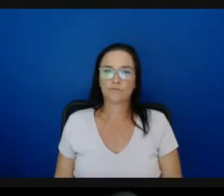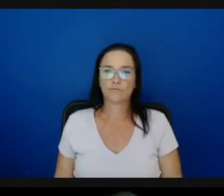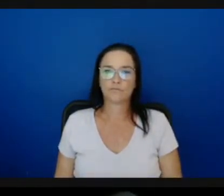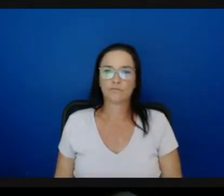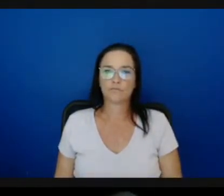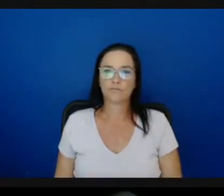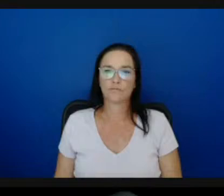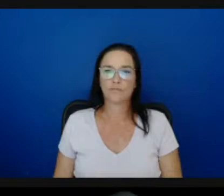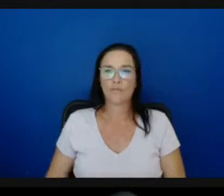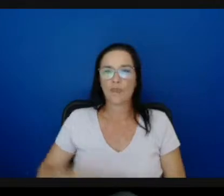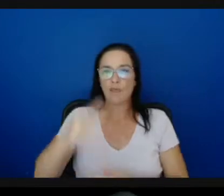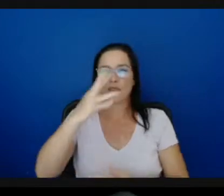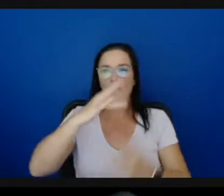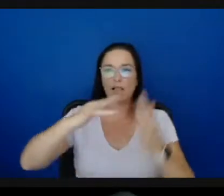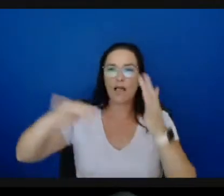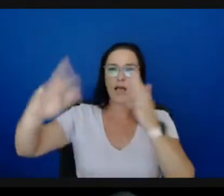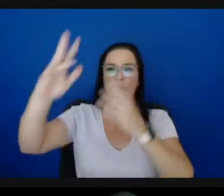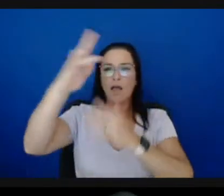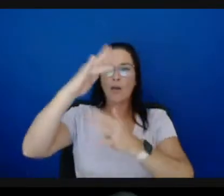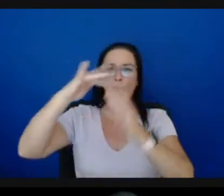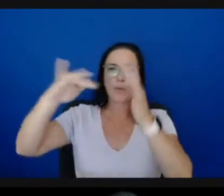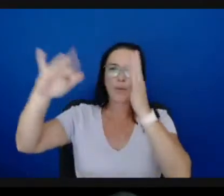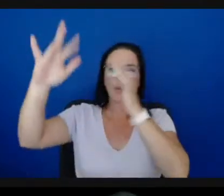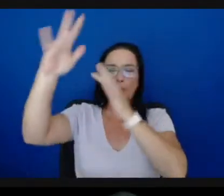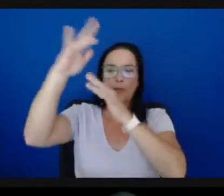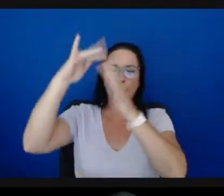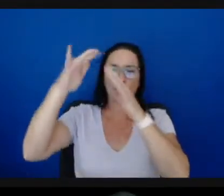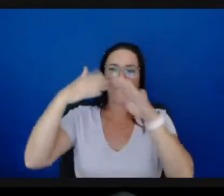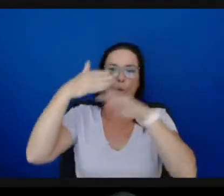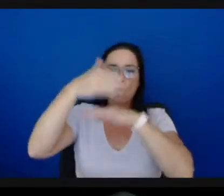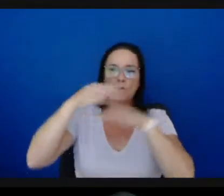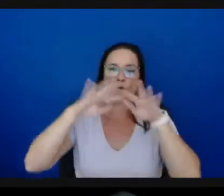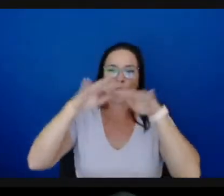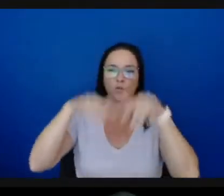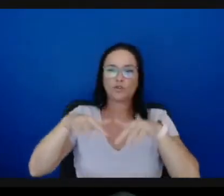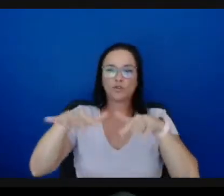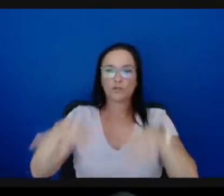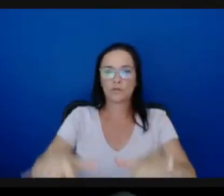The steam cloud rises high above the boiling ocean.